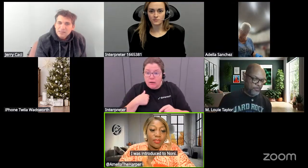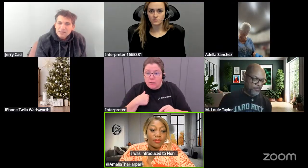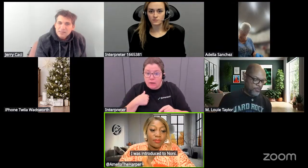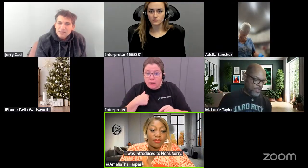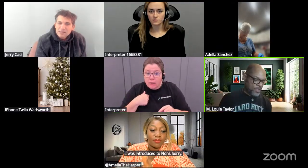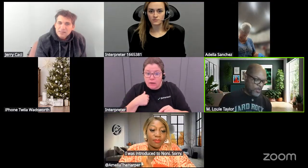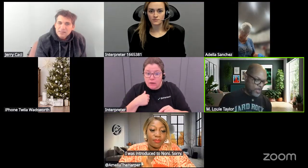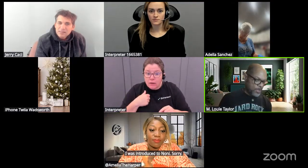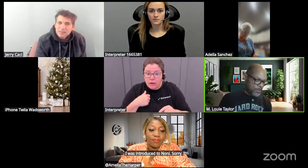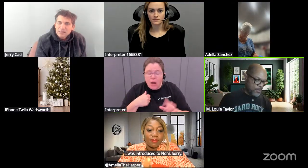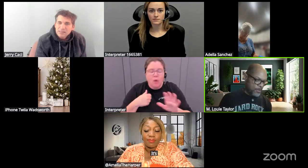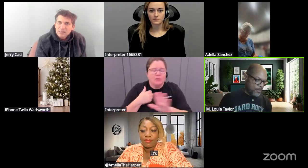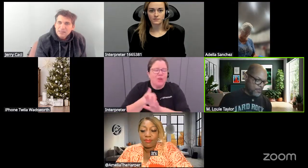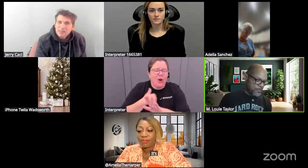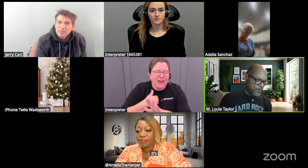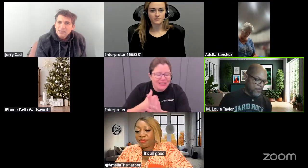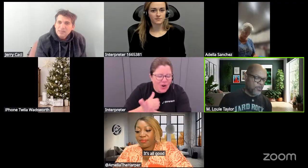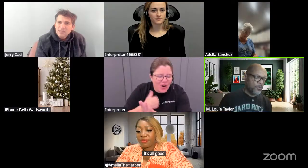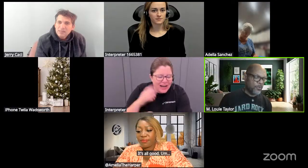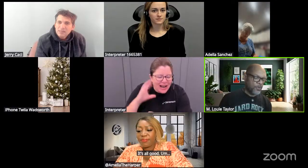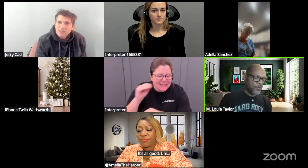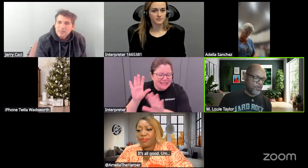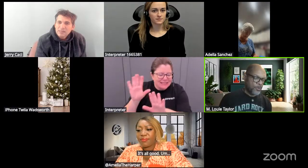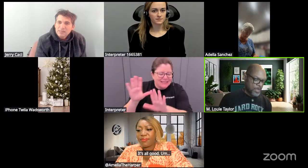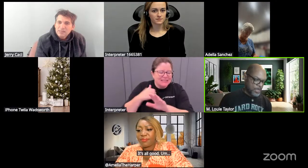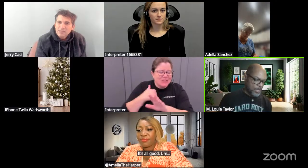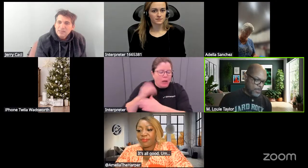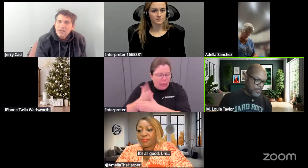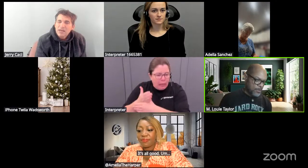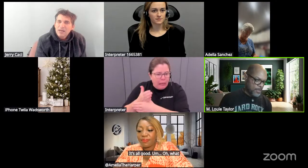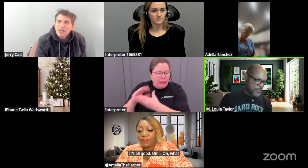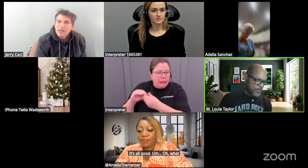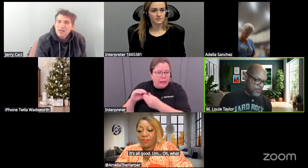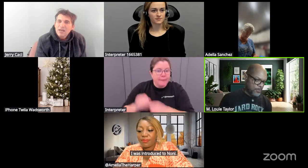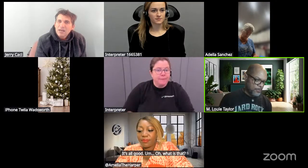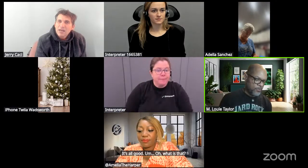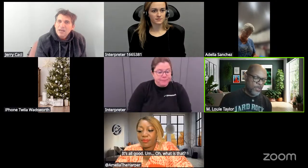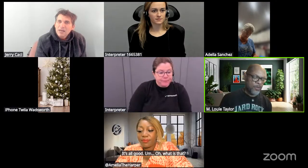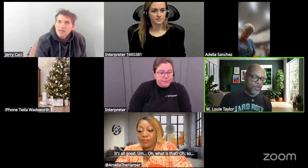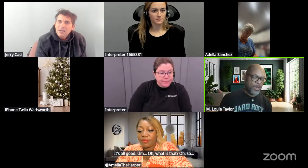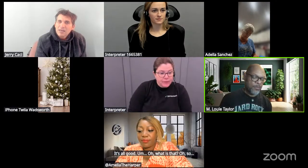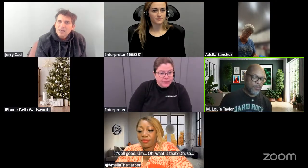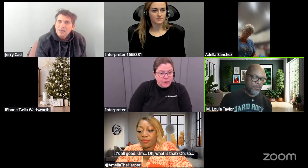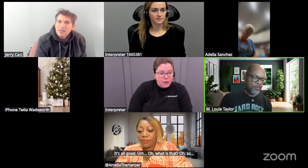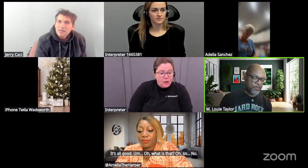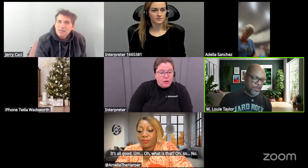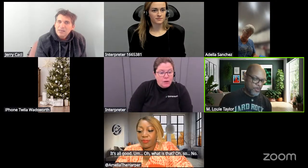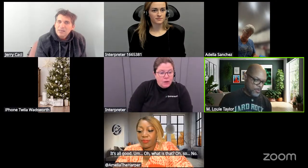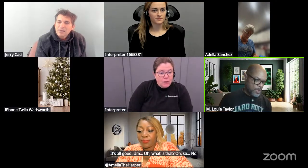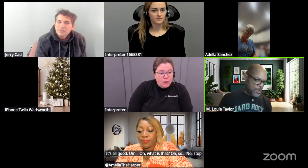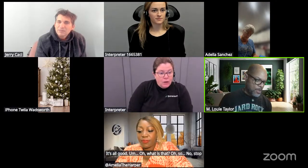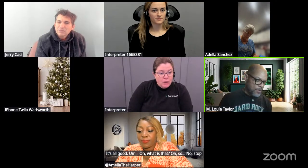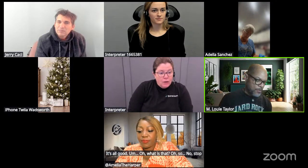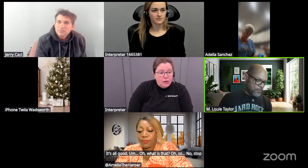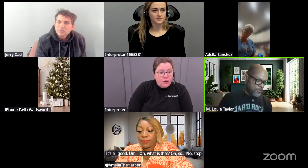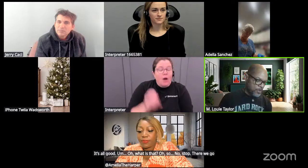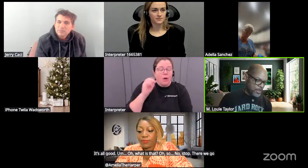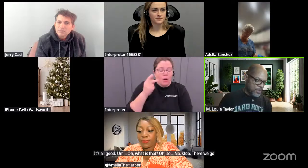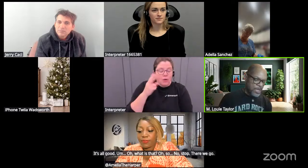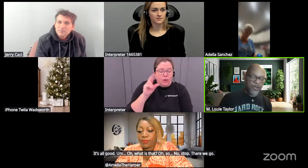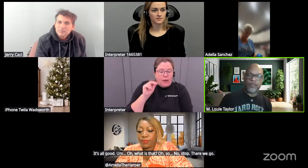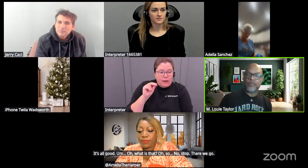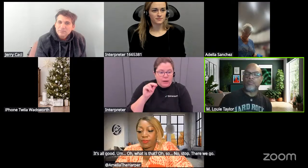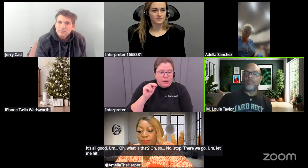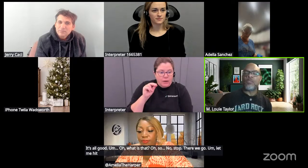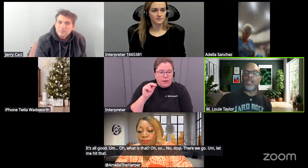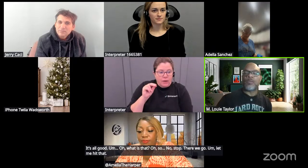guys. It's all good. Oh, what is that? Oh, stop. No, stop. There we go. Gonna hit